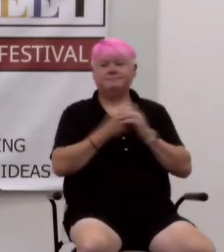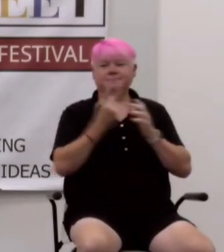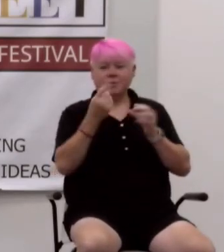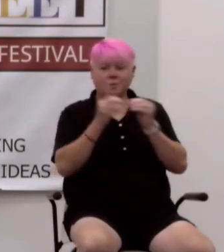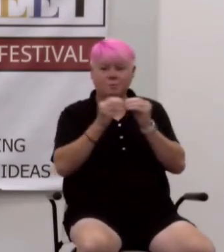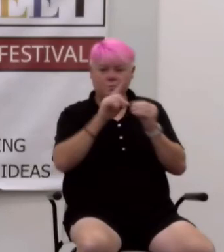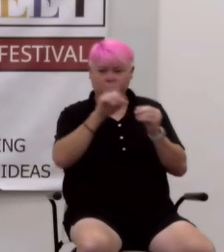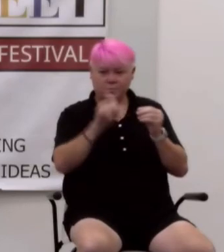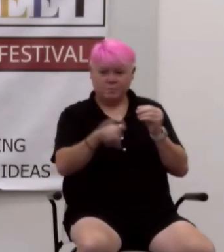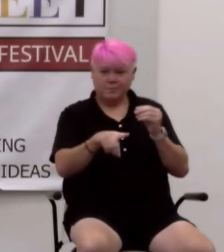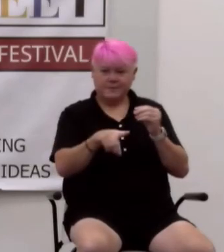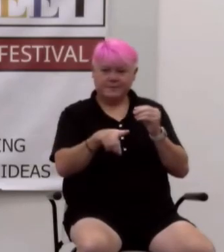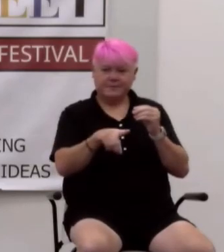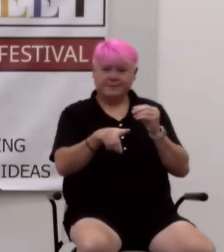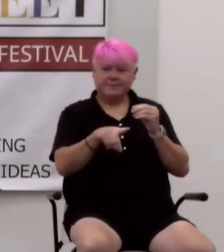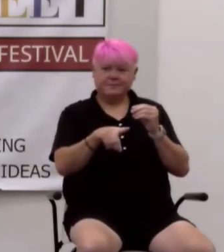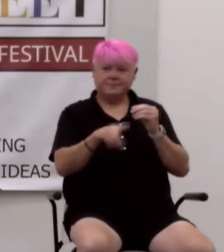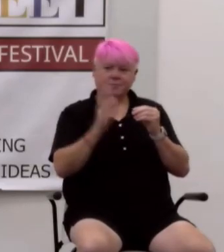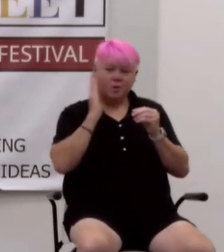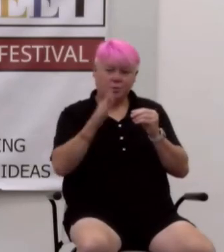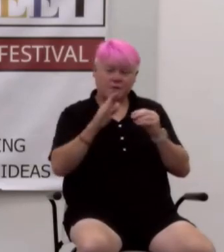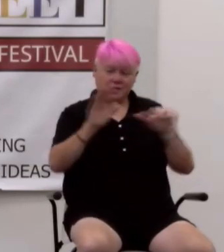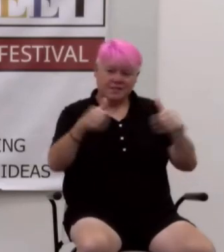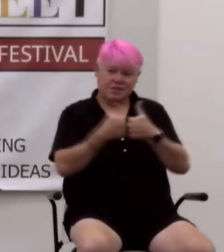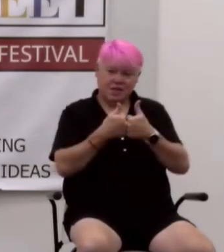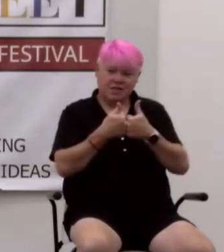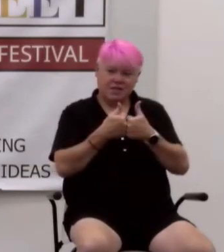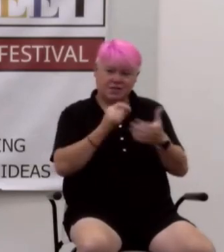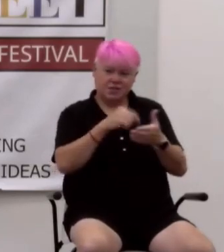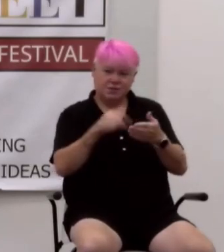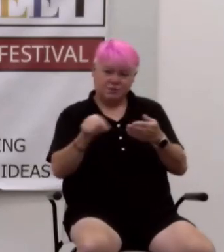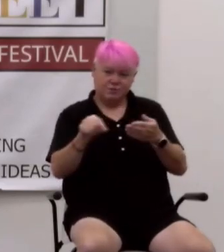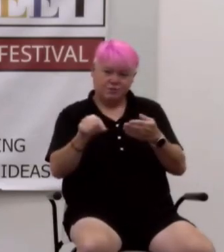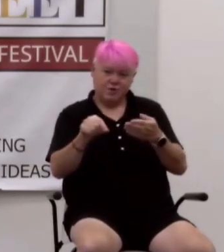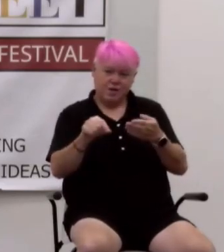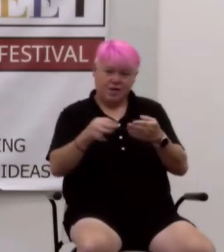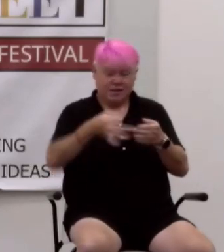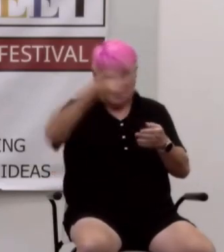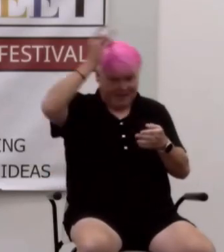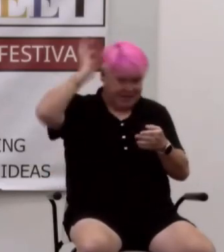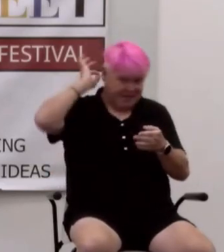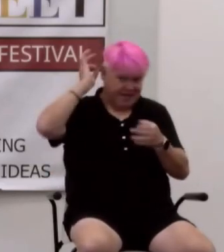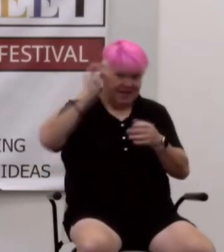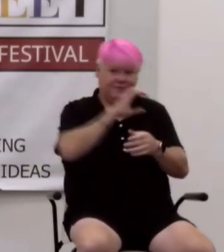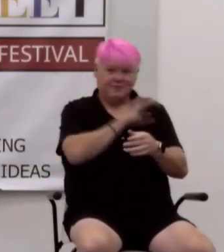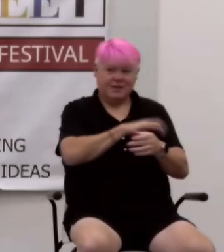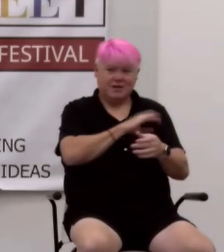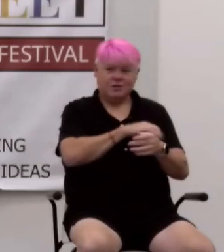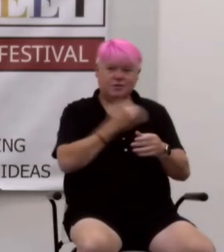question. Was it a challenge to write the Indigenous characters well?